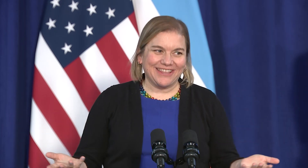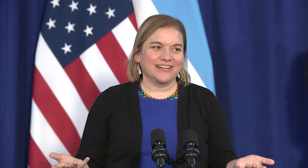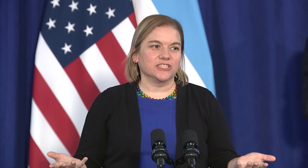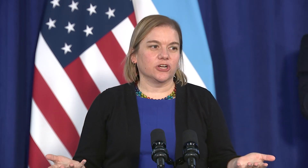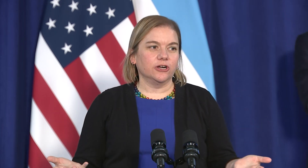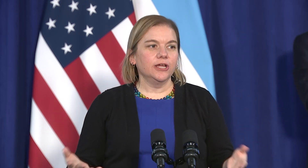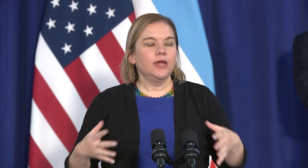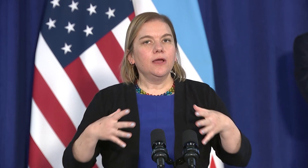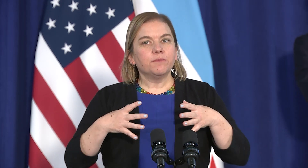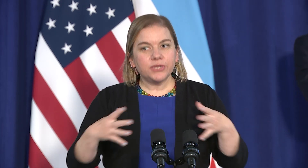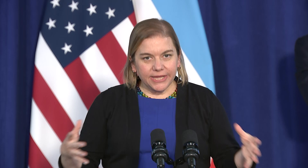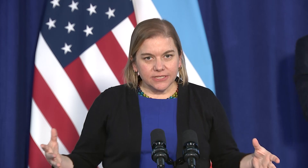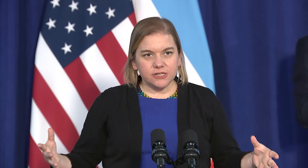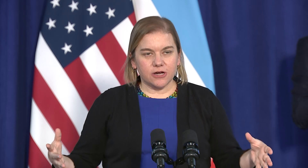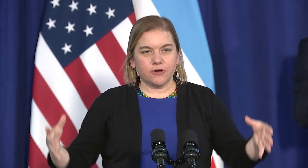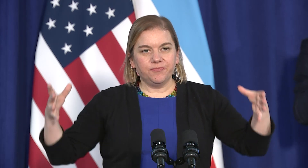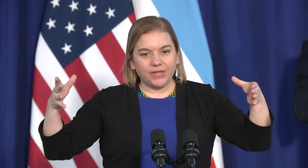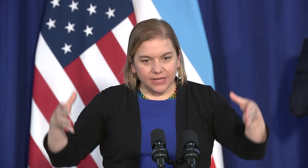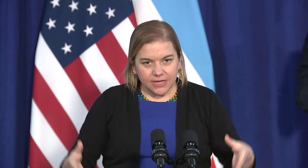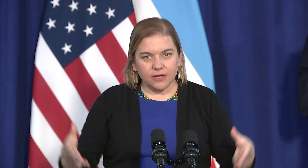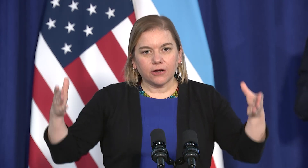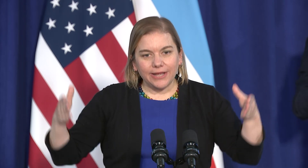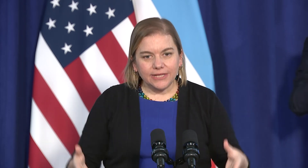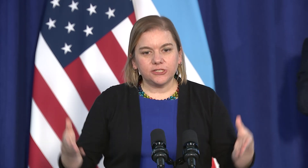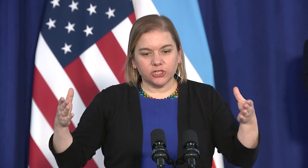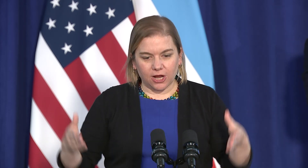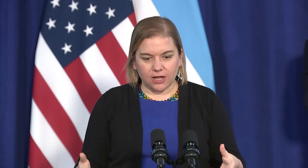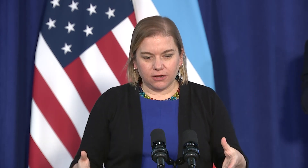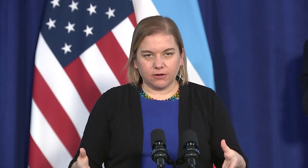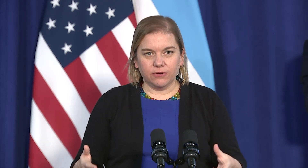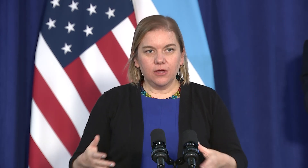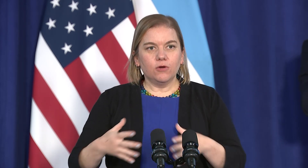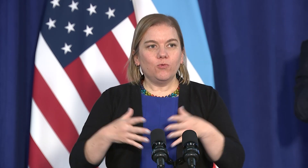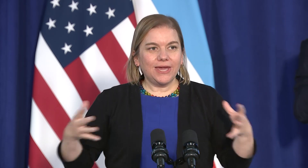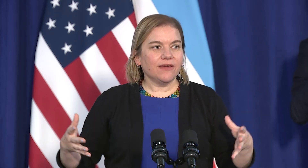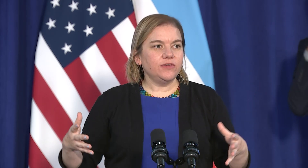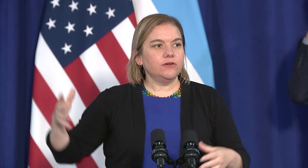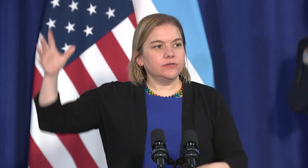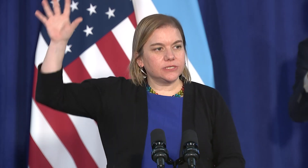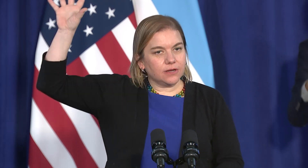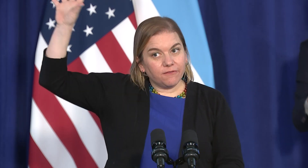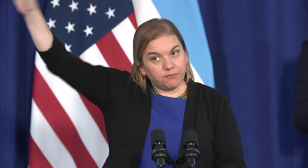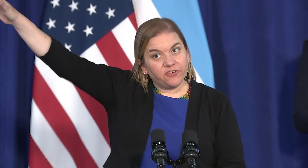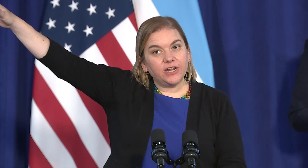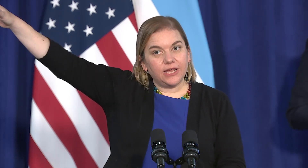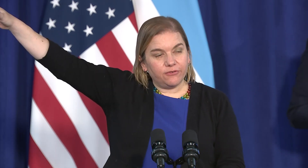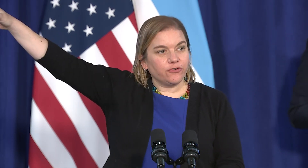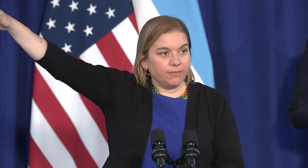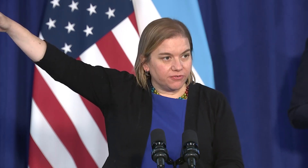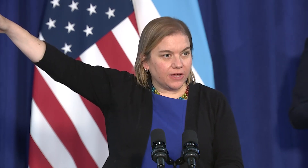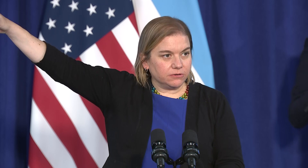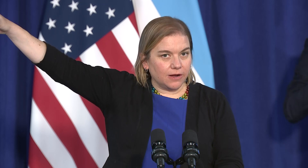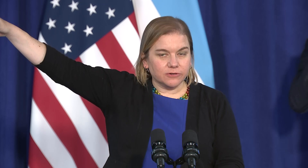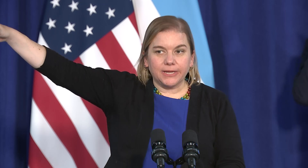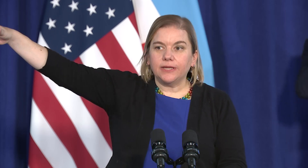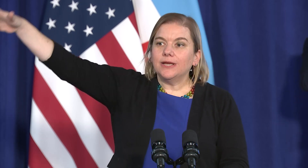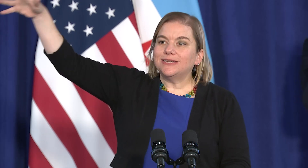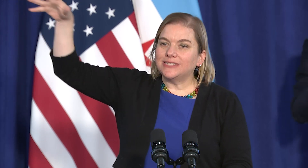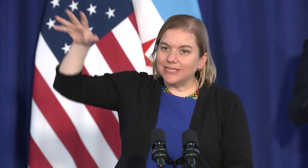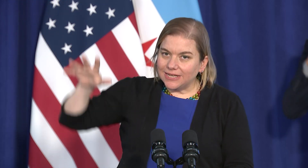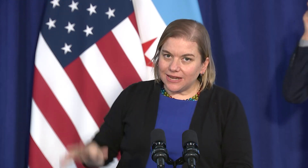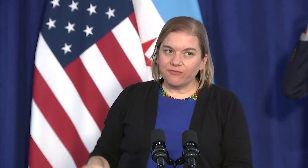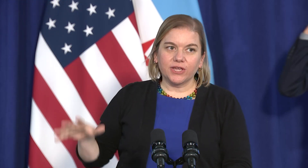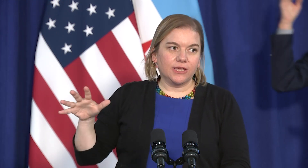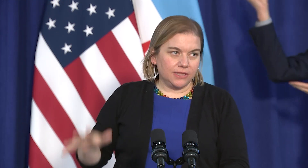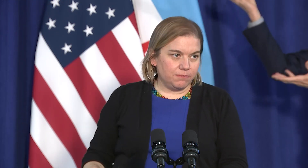I'm not that concerned. Please know that here in Chicago, we have used funding from the federal government